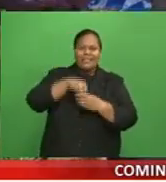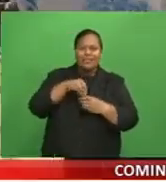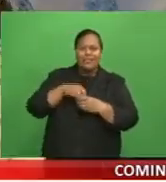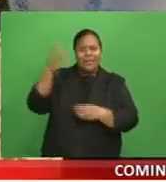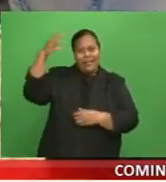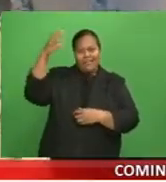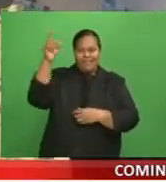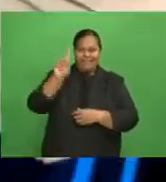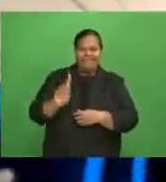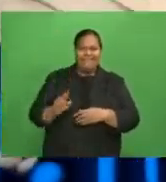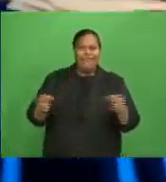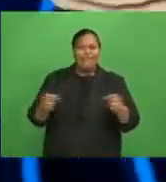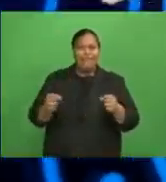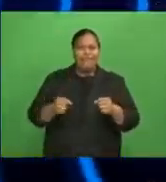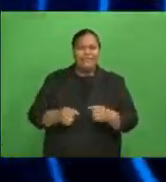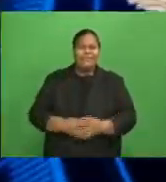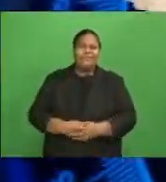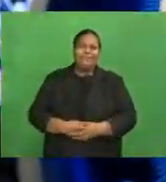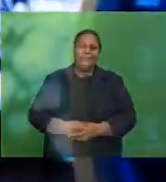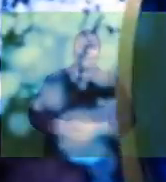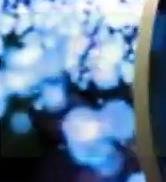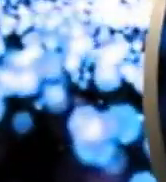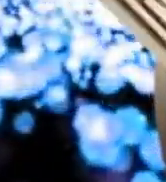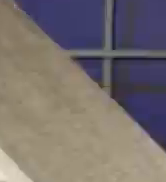with us.